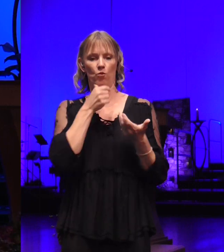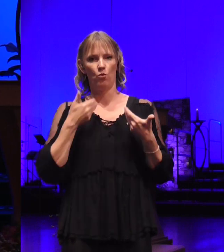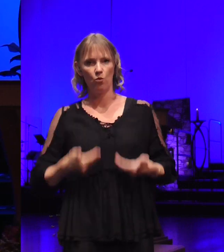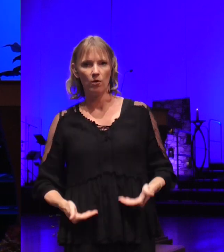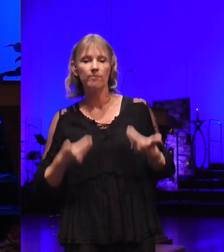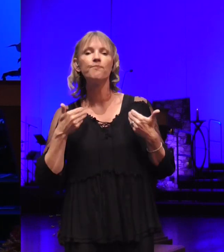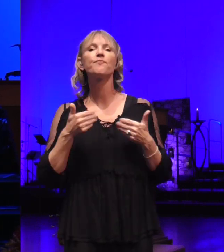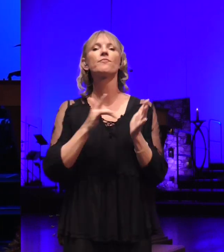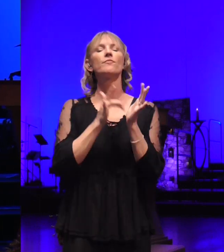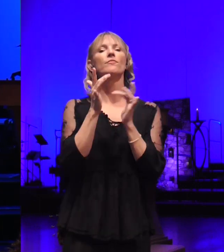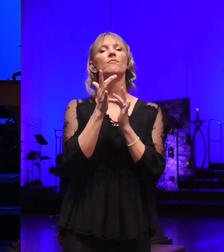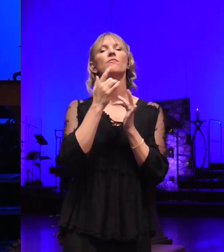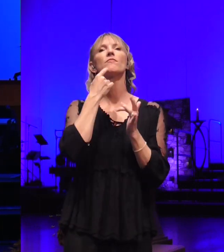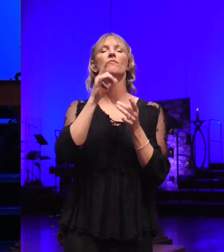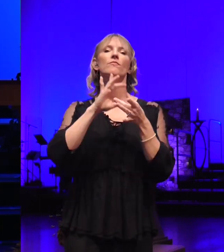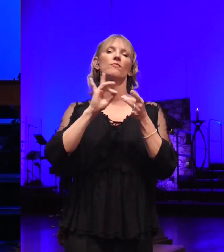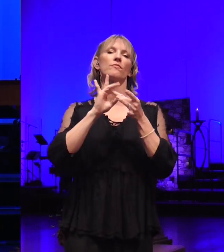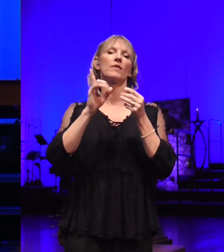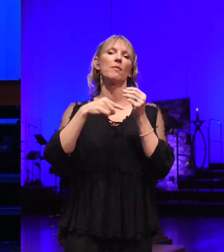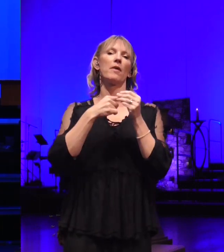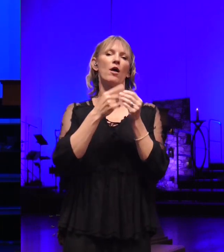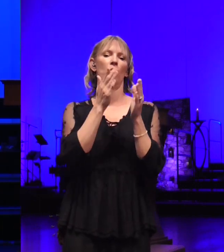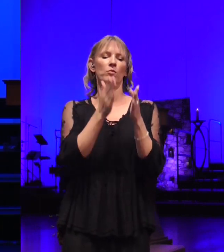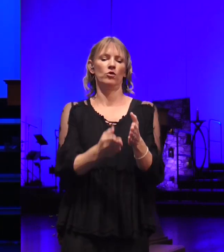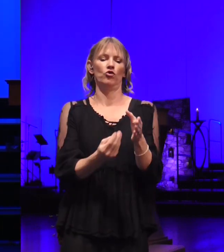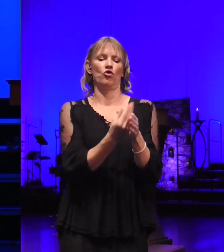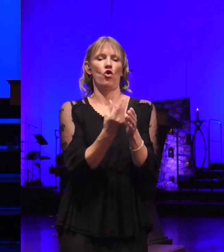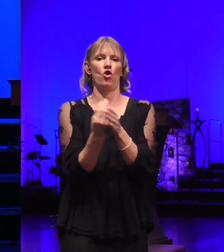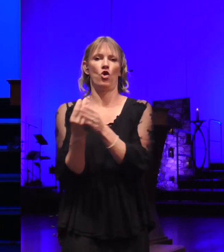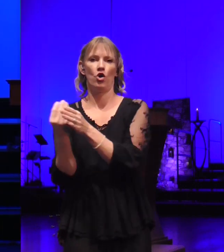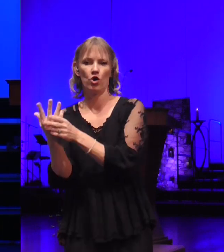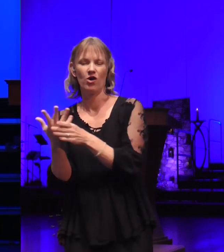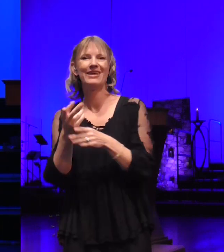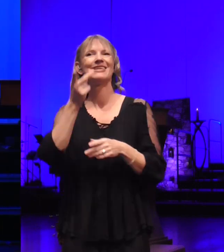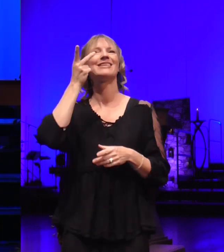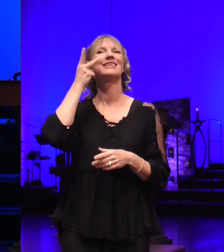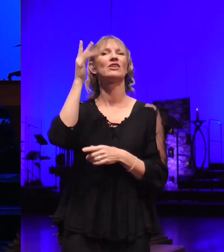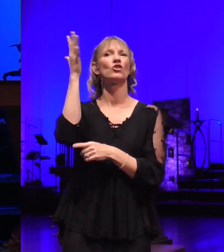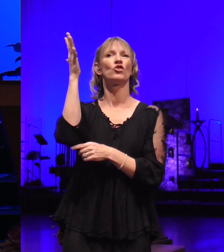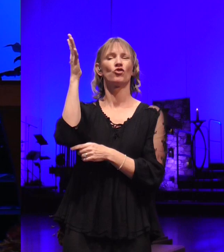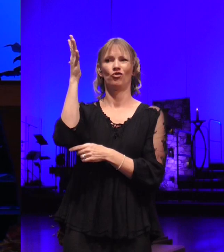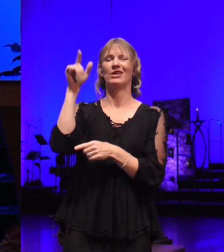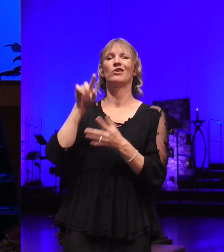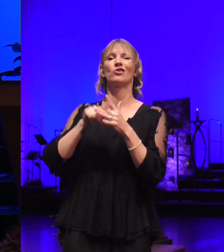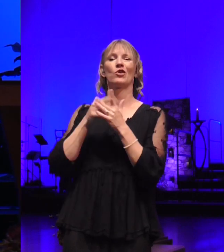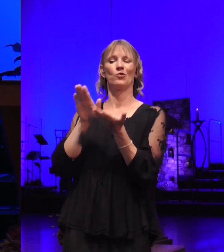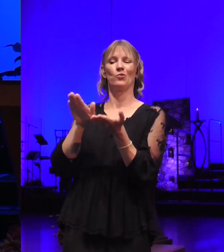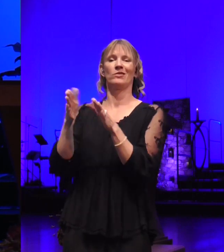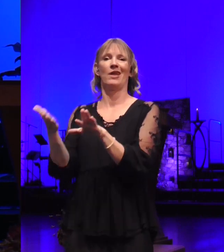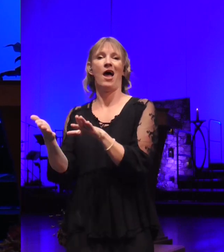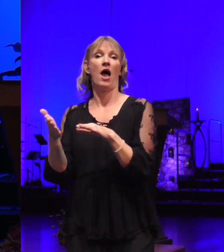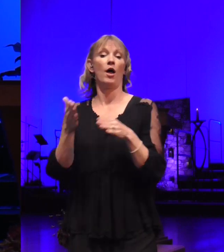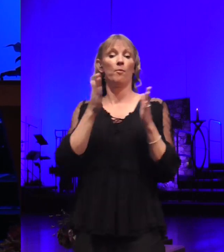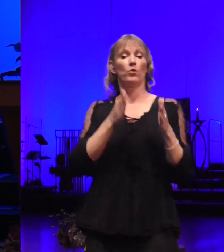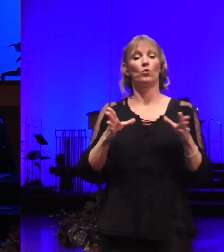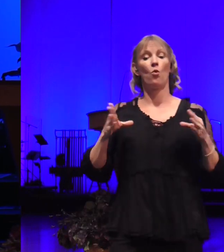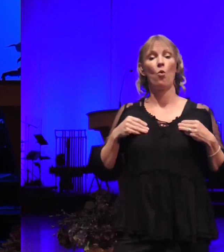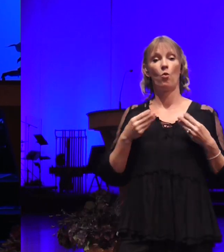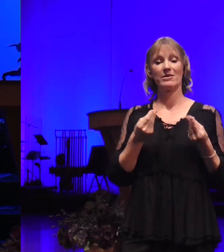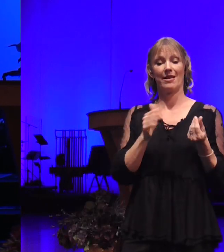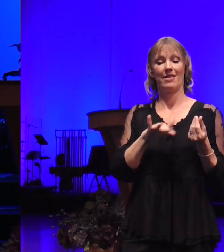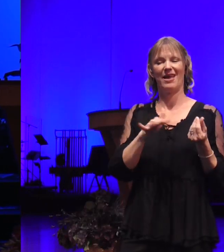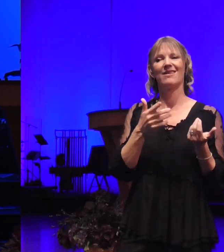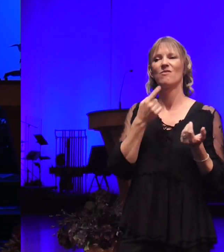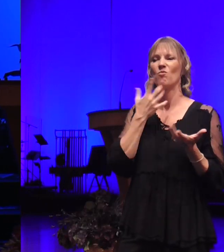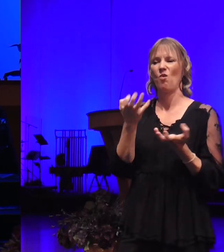tells the parable of a gardener who's seeing a tree that's dying, and the landowner says, well, let's rip it out. And the